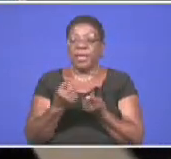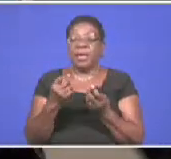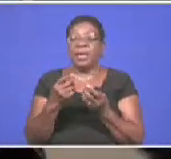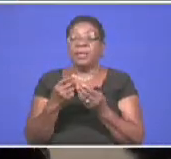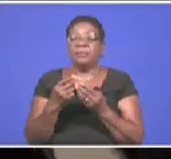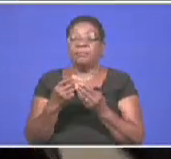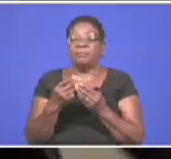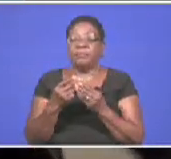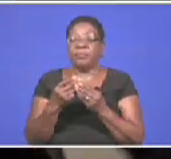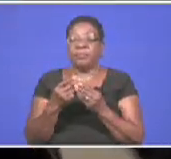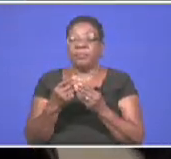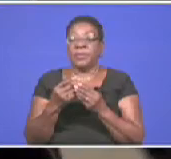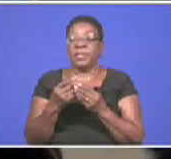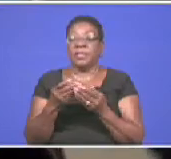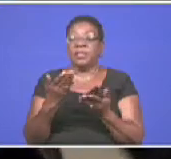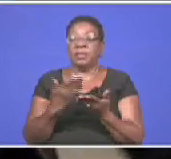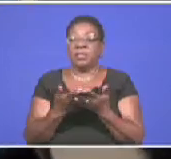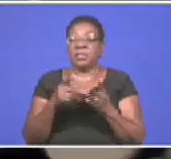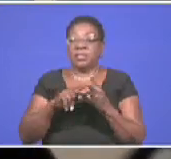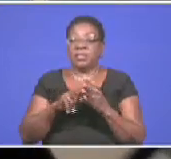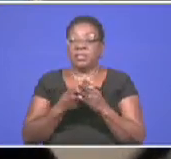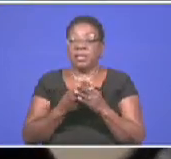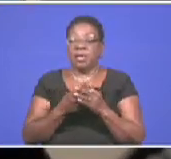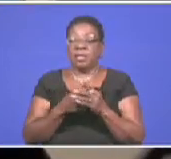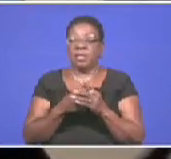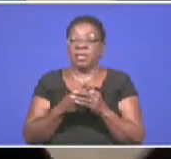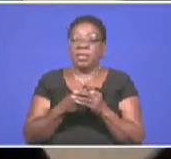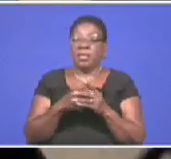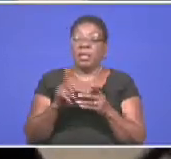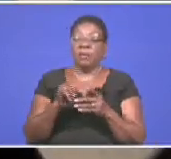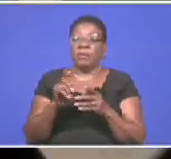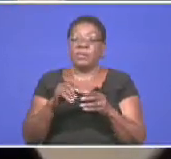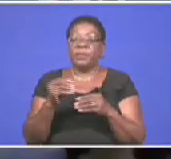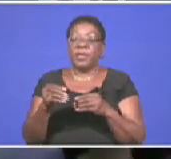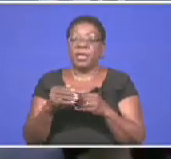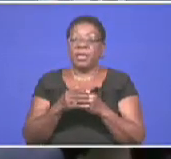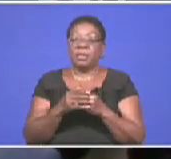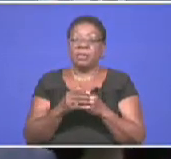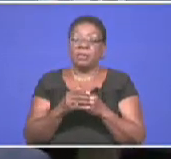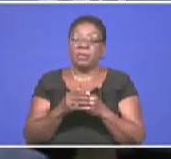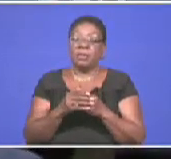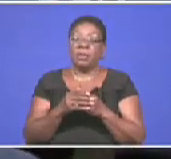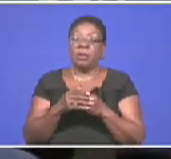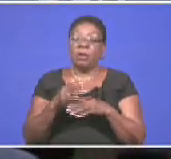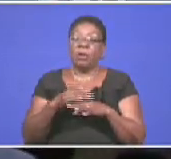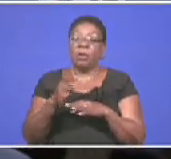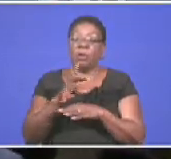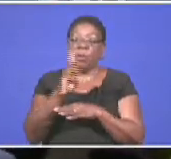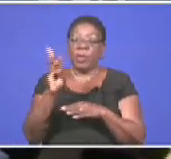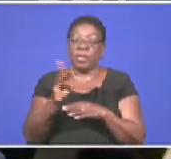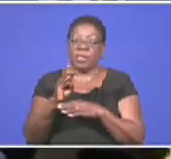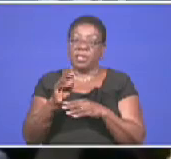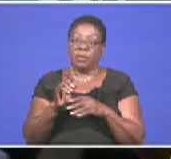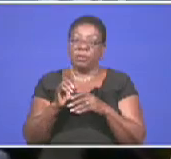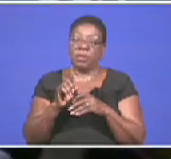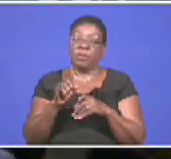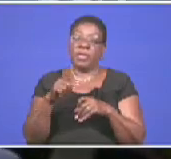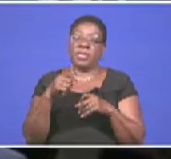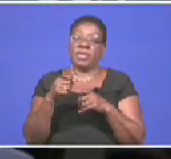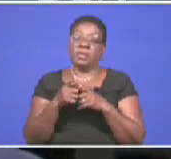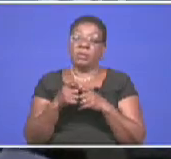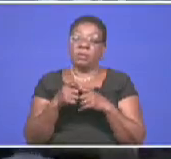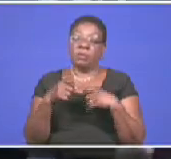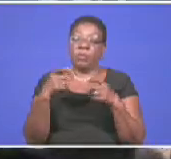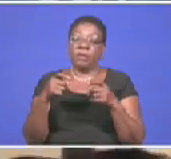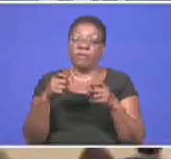But, you know, it was a good start where we need to be at and moving on to the future. Wednesday, we need to get that win for sure. But